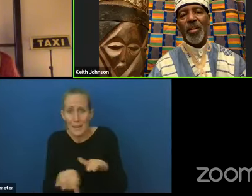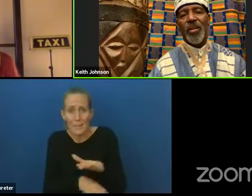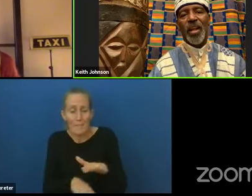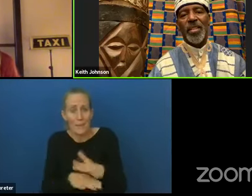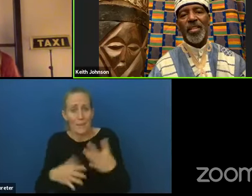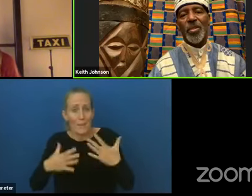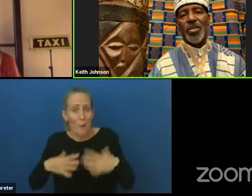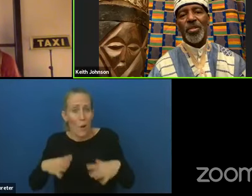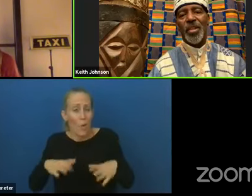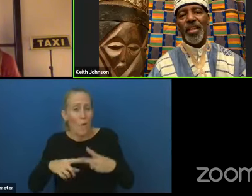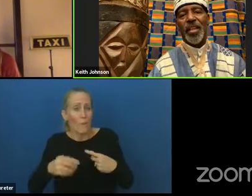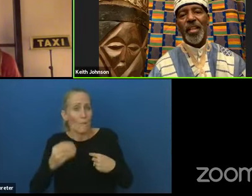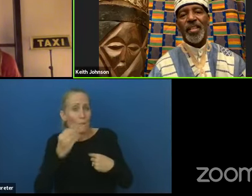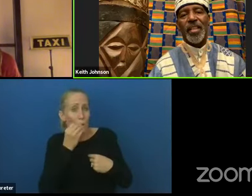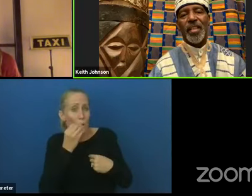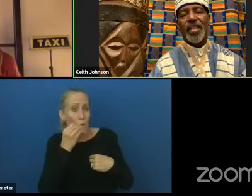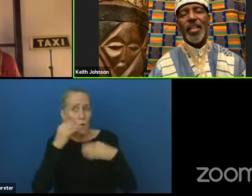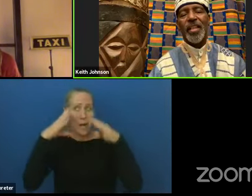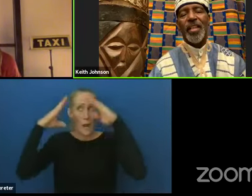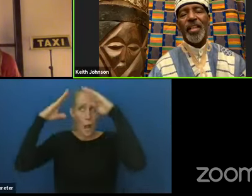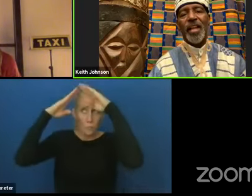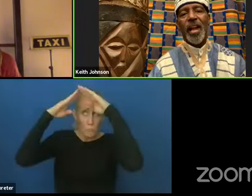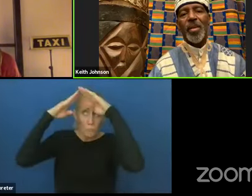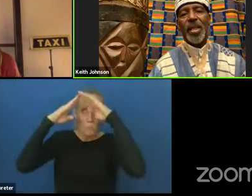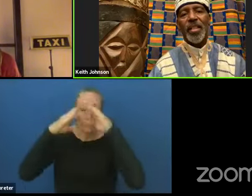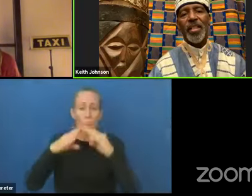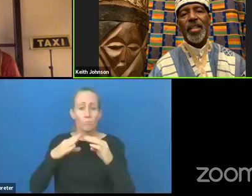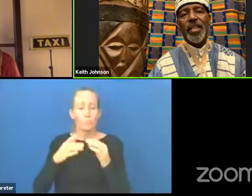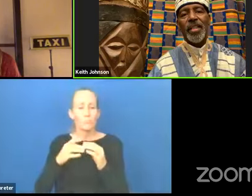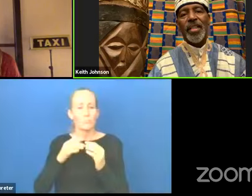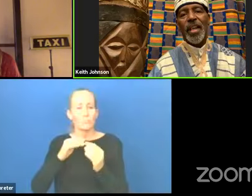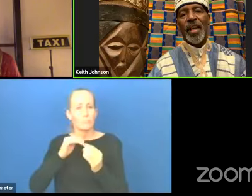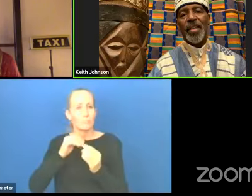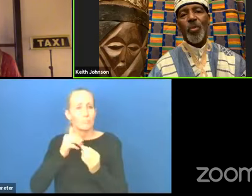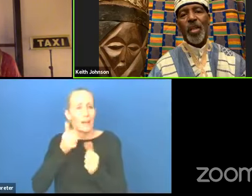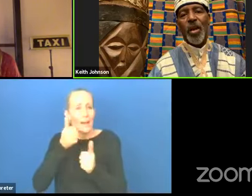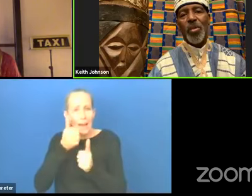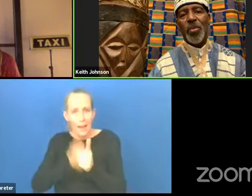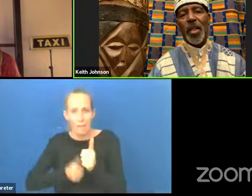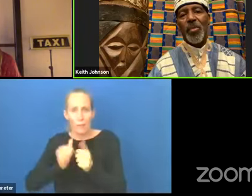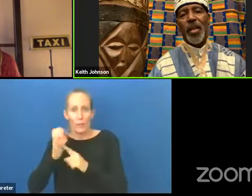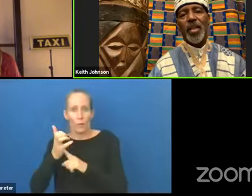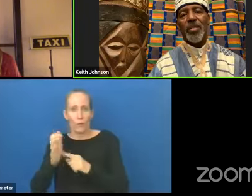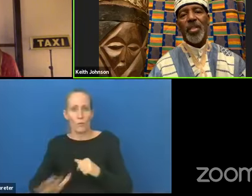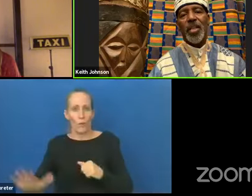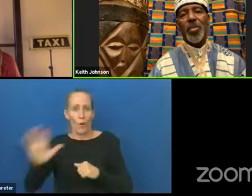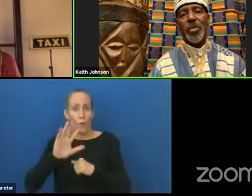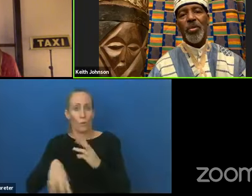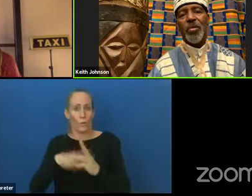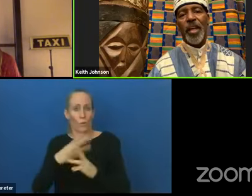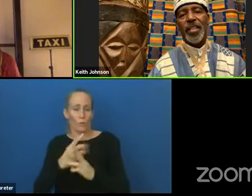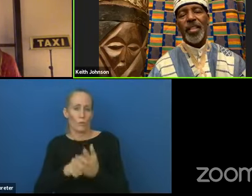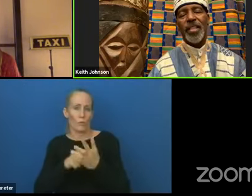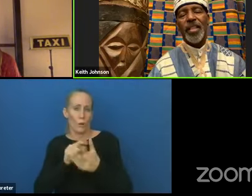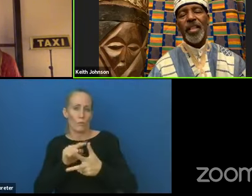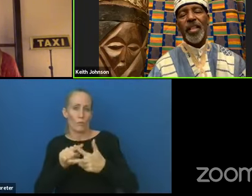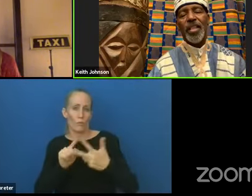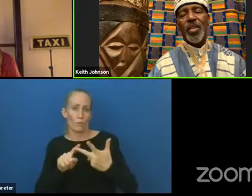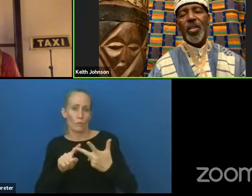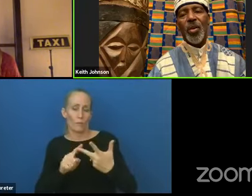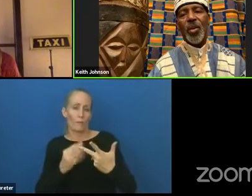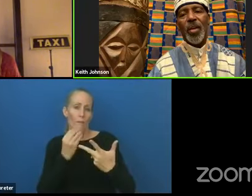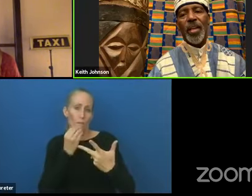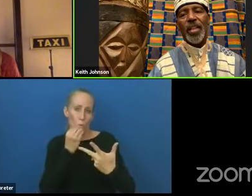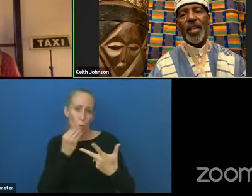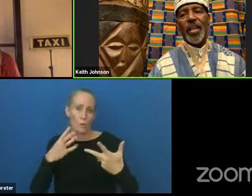the world has those three things in common, that we all be a part of the human race.